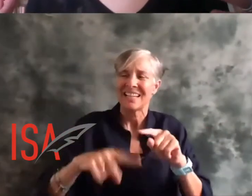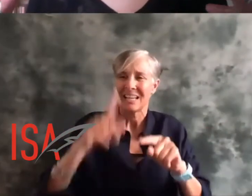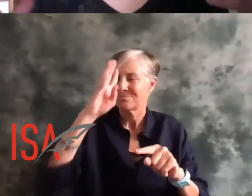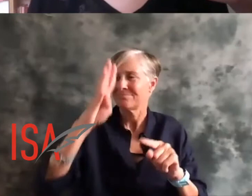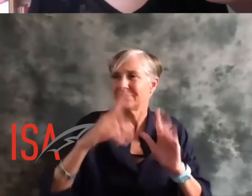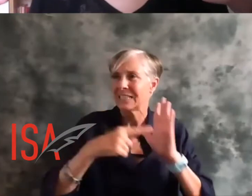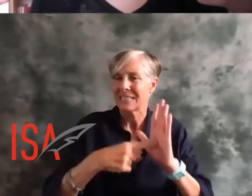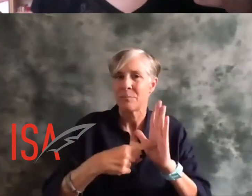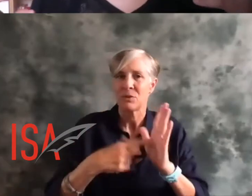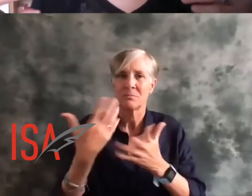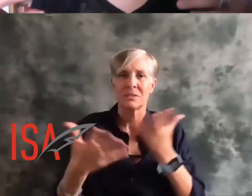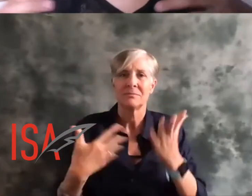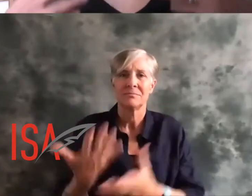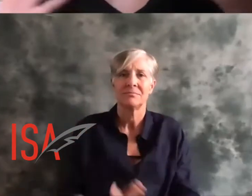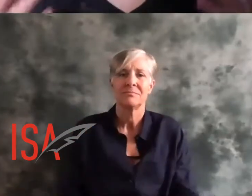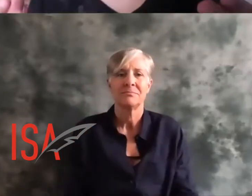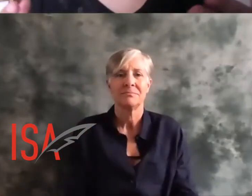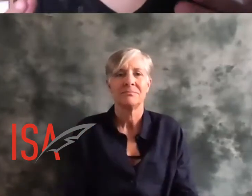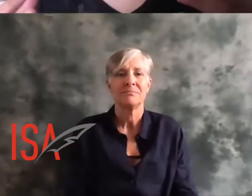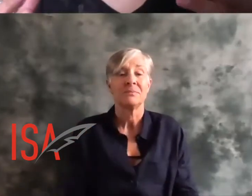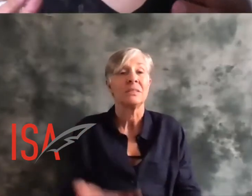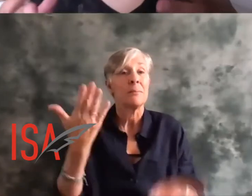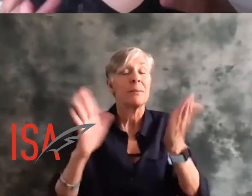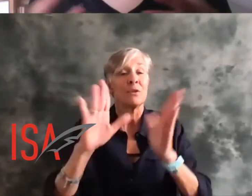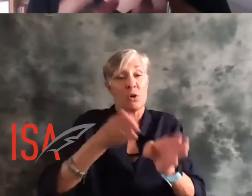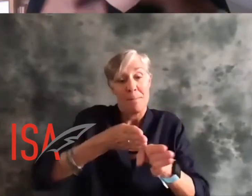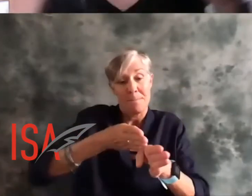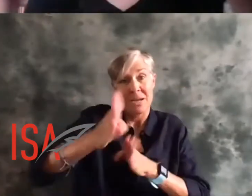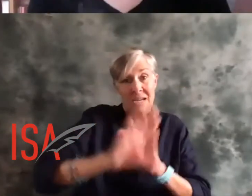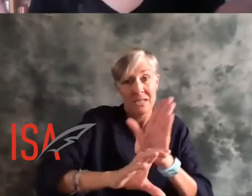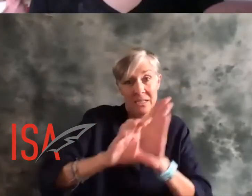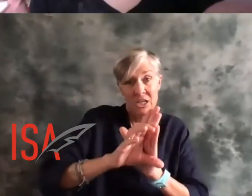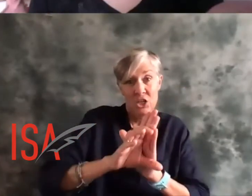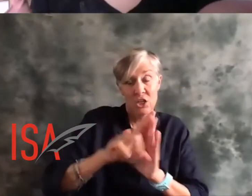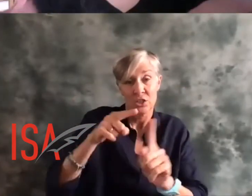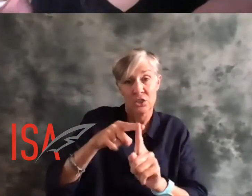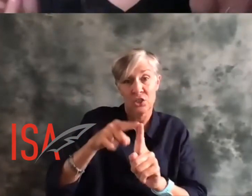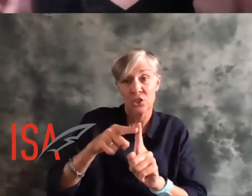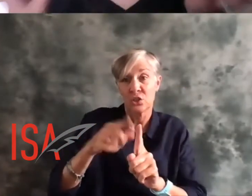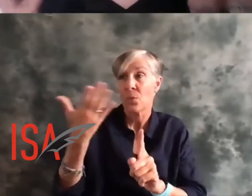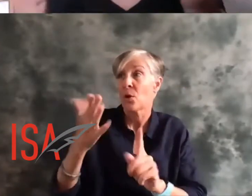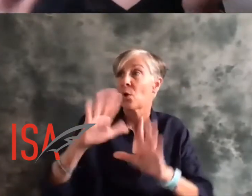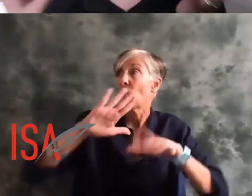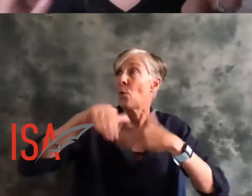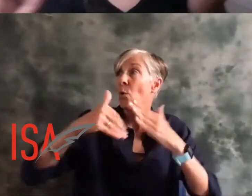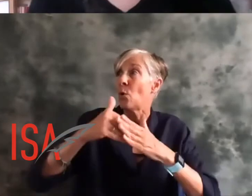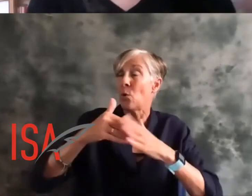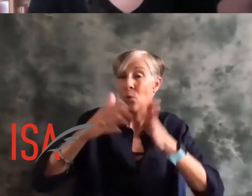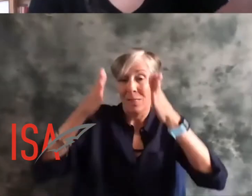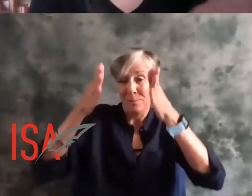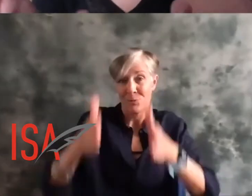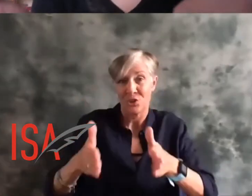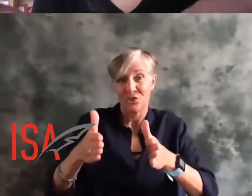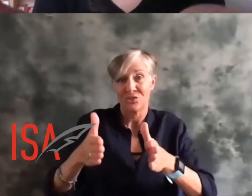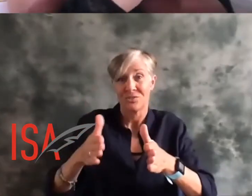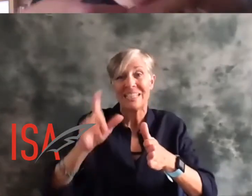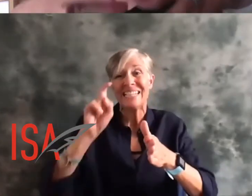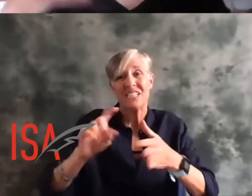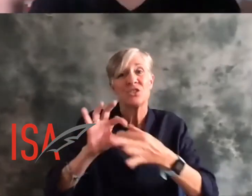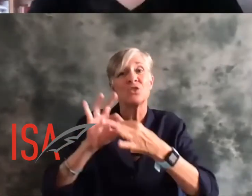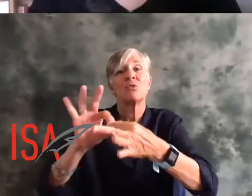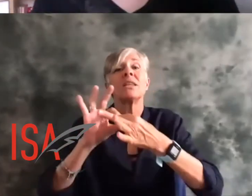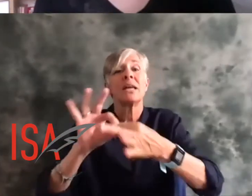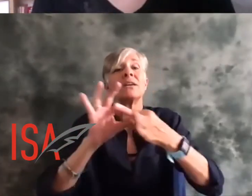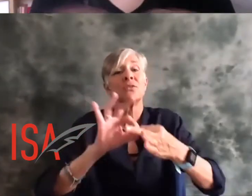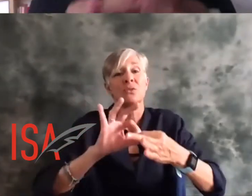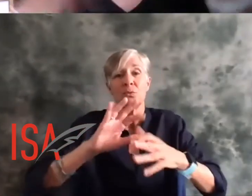but your main character, their entire being should relate to the world that you're depicting,